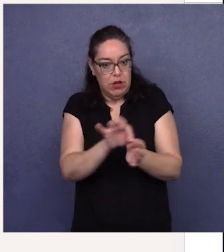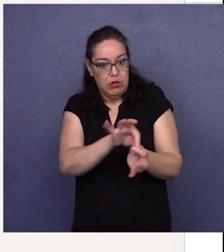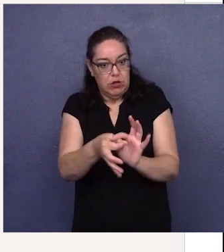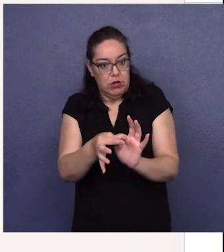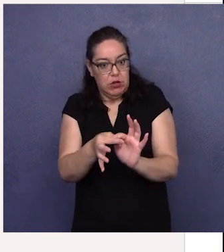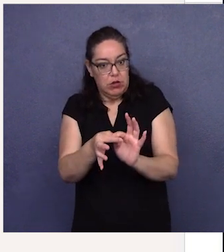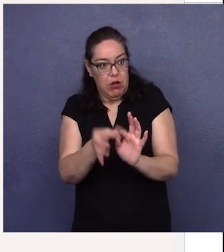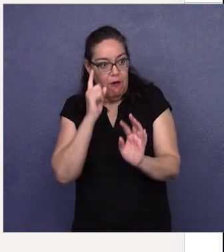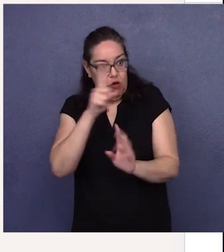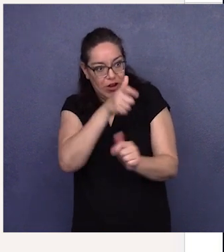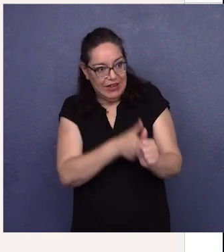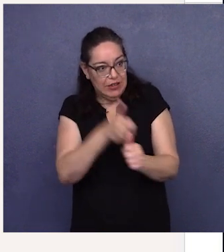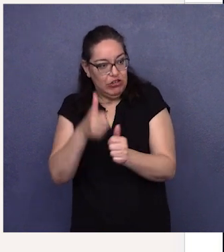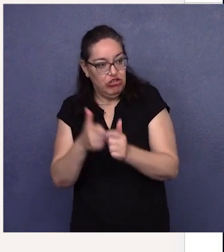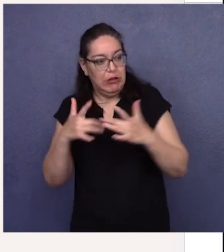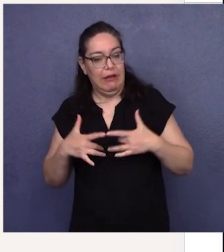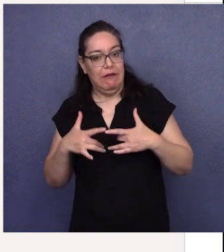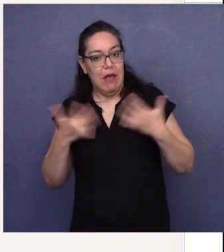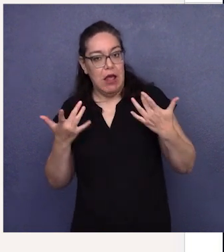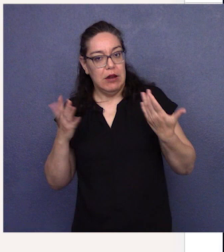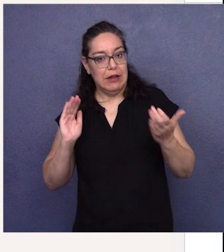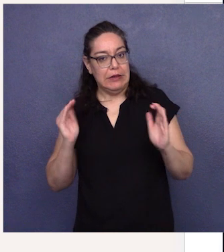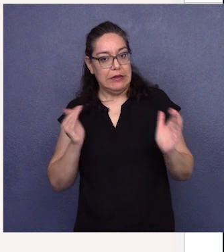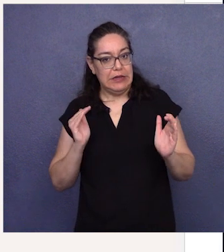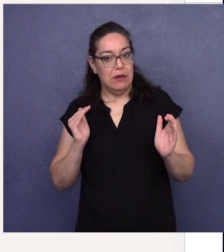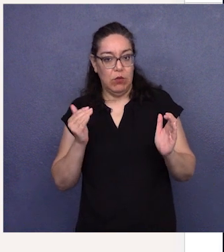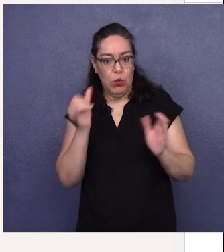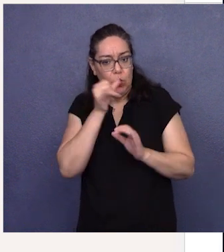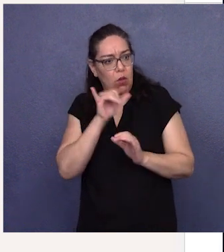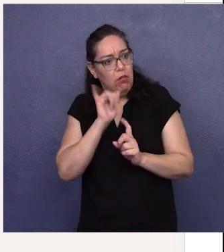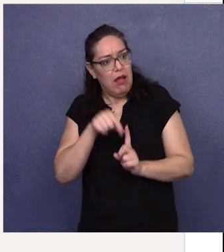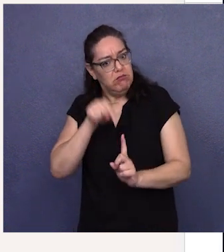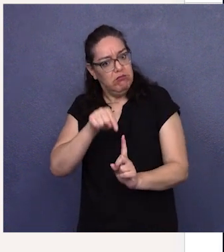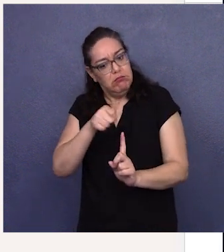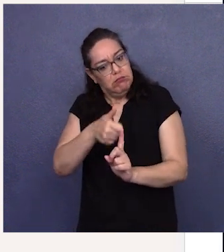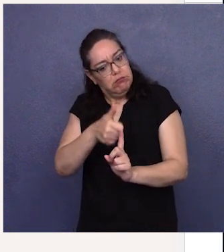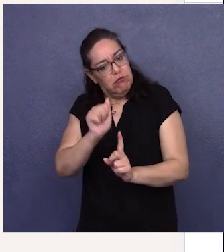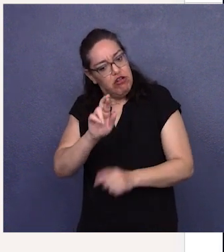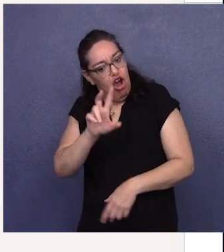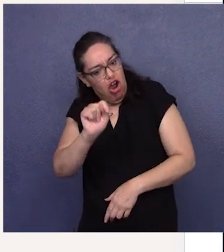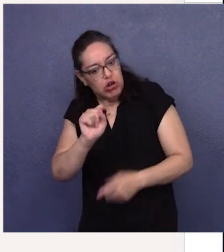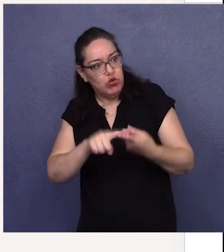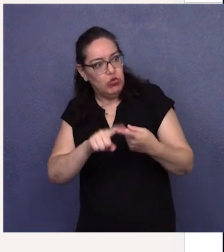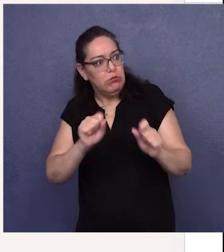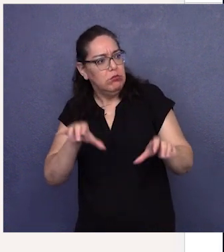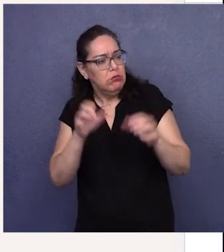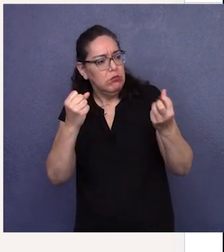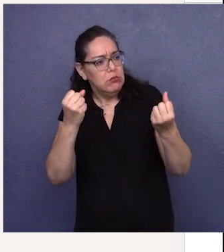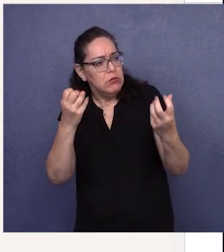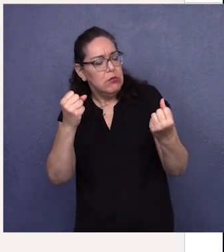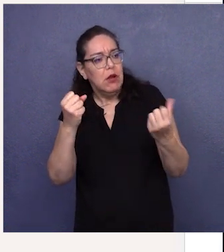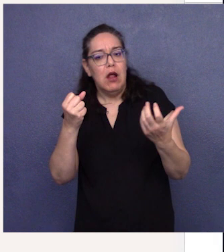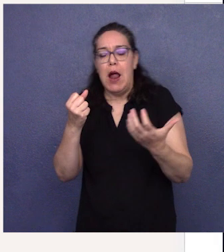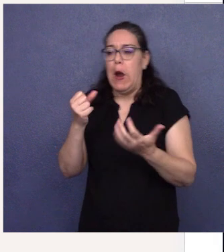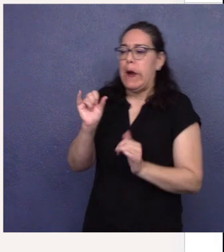know, event. And it seems to me that that's quite an art to be able to do sign language.